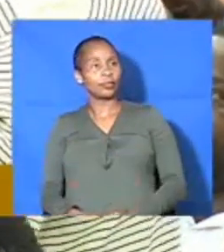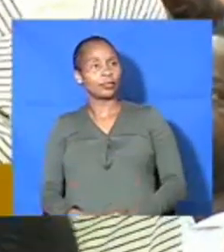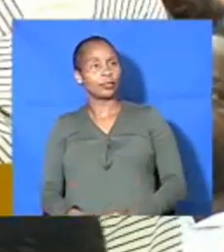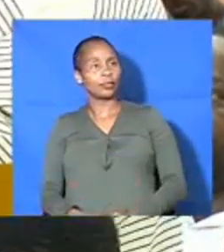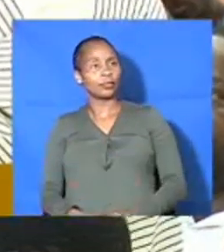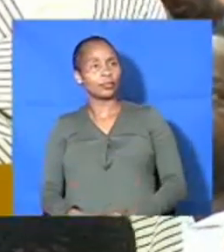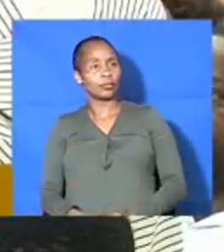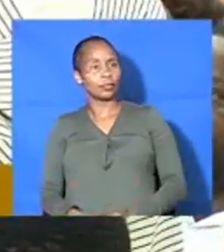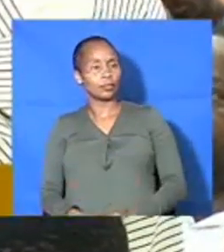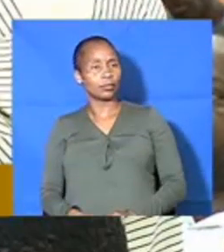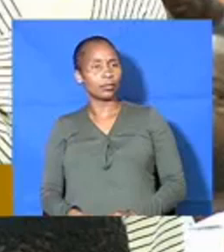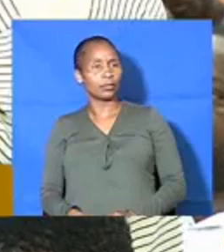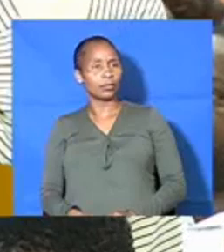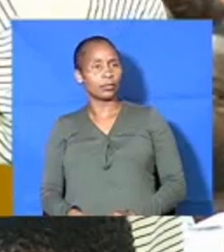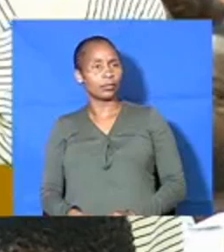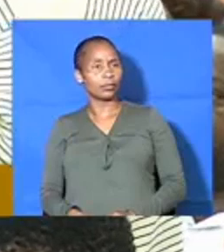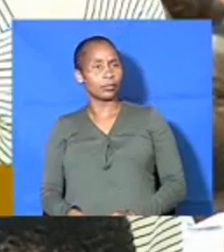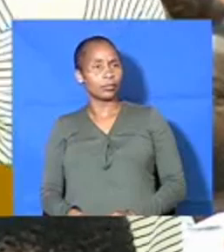I